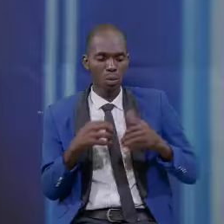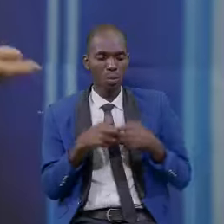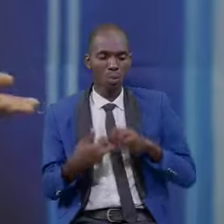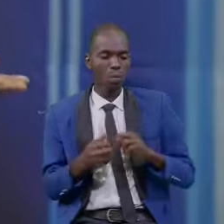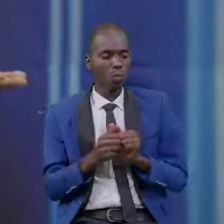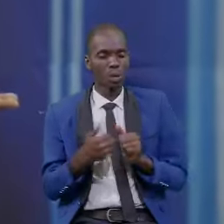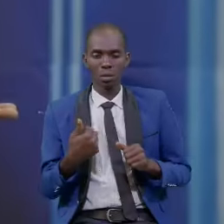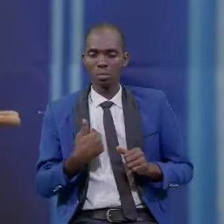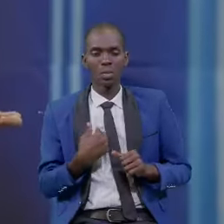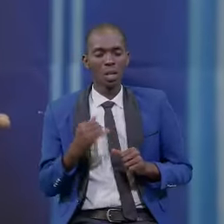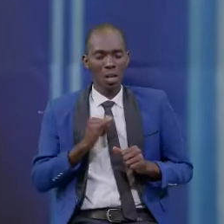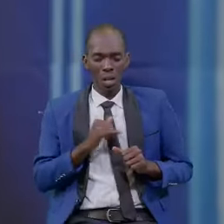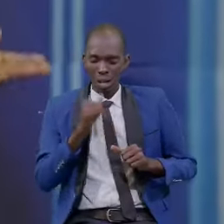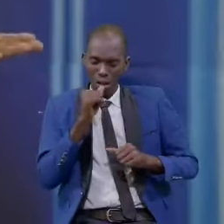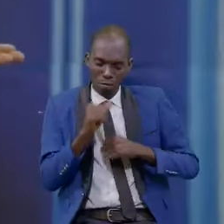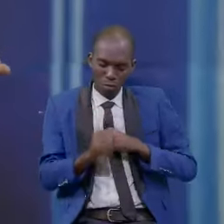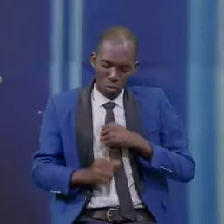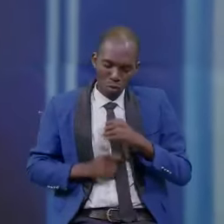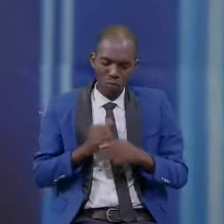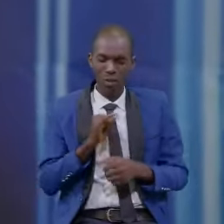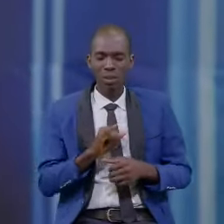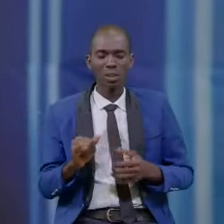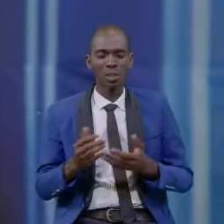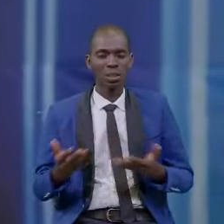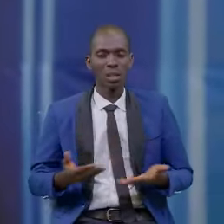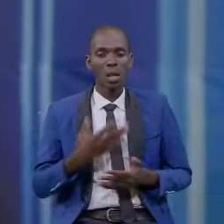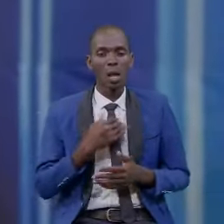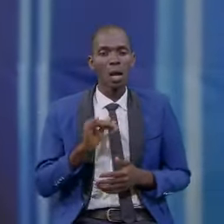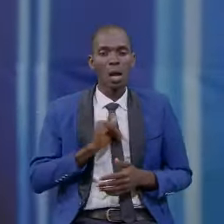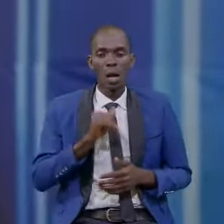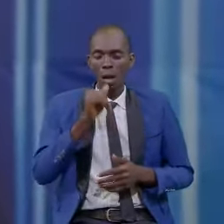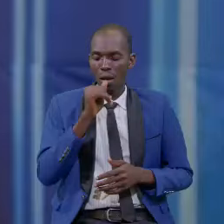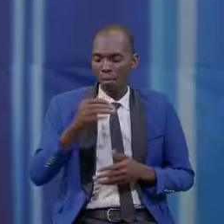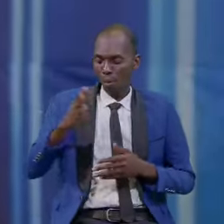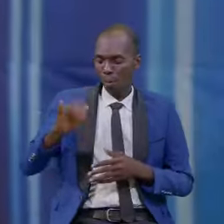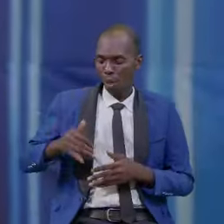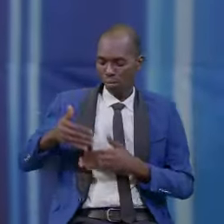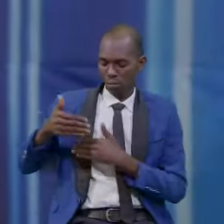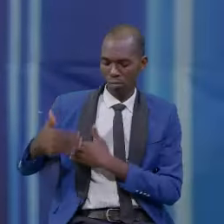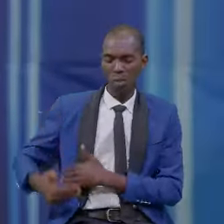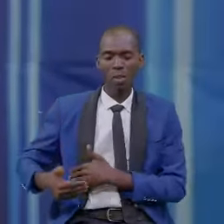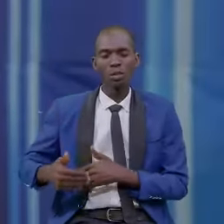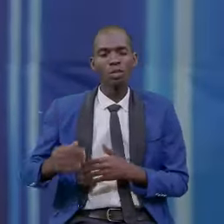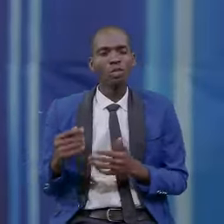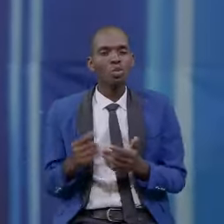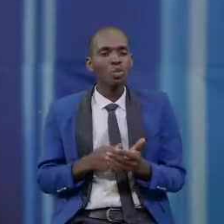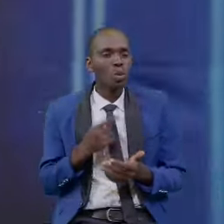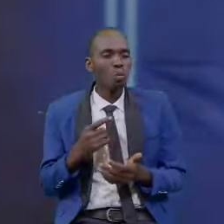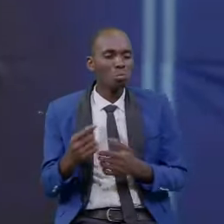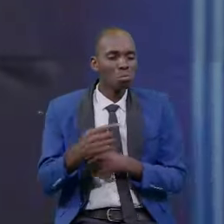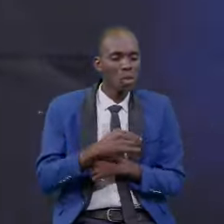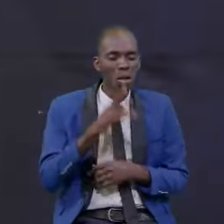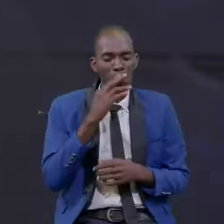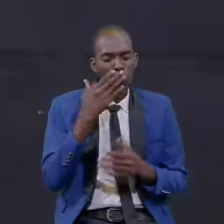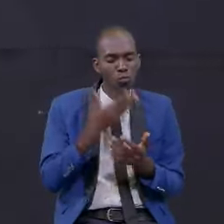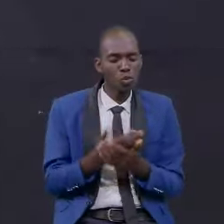I'm suffering here. And by the wayside, some days are good, some days are bad. And as I